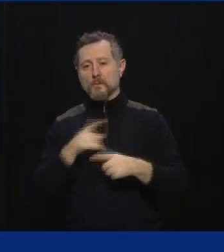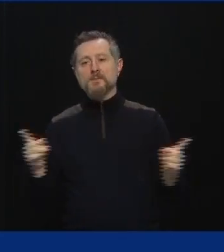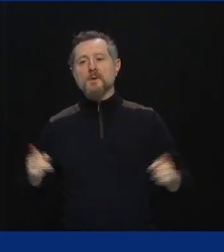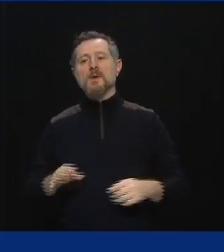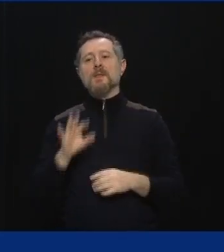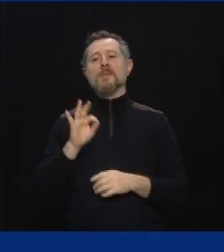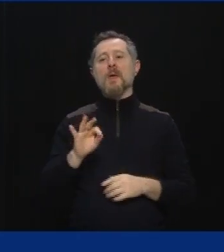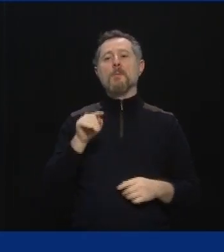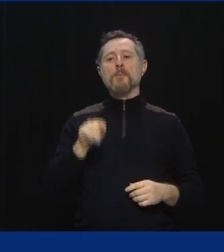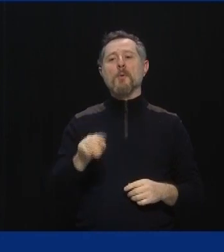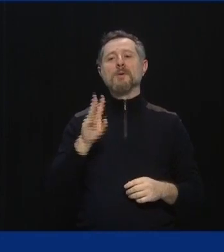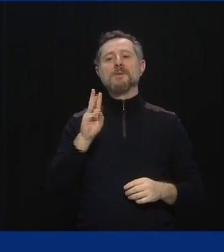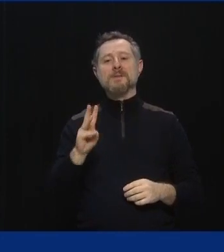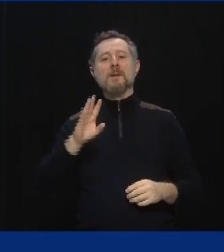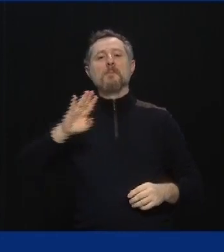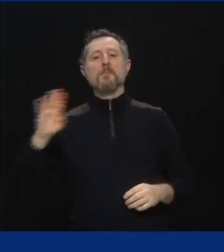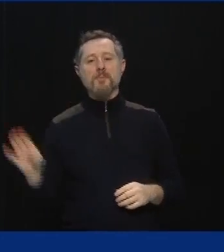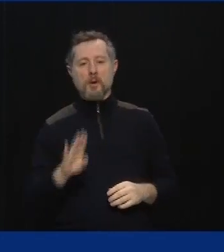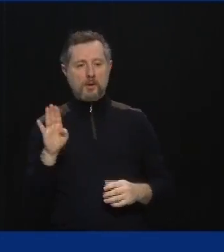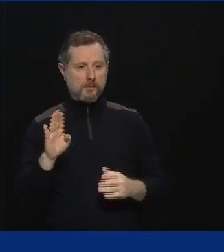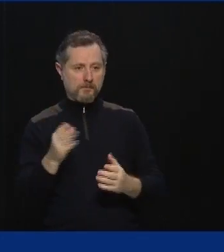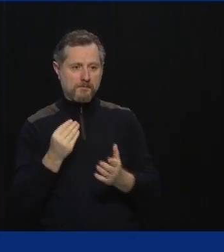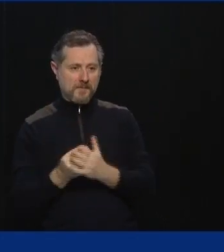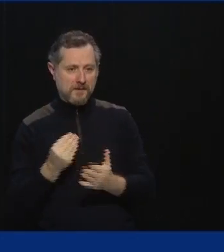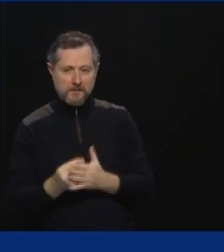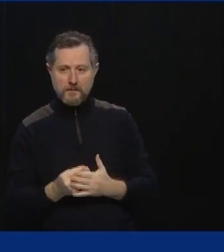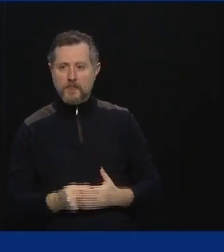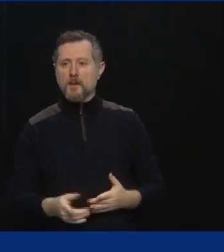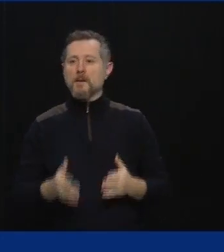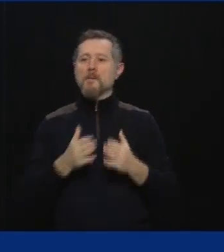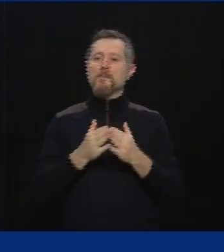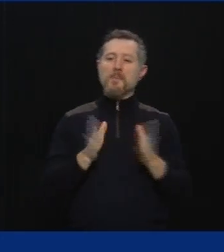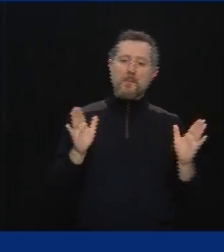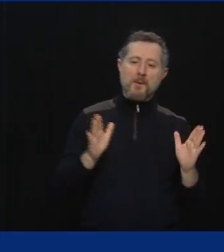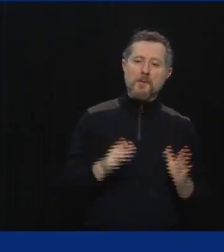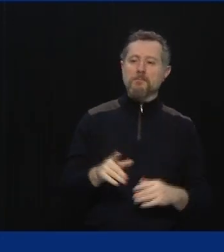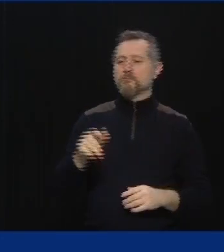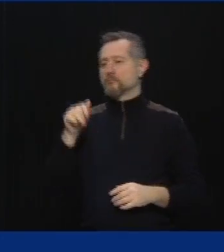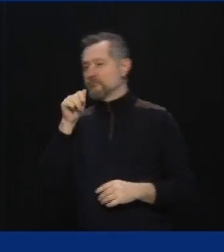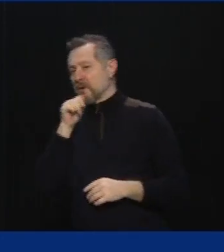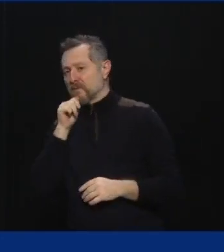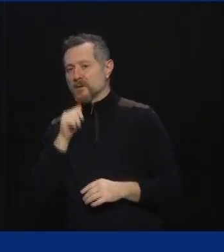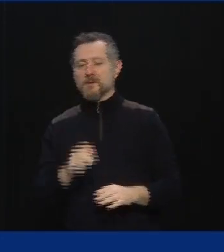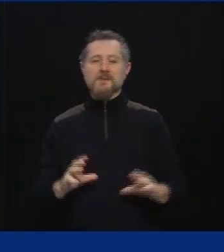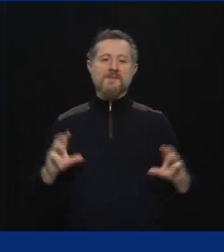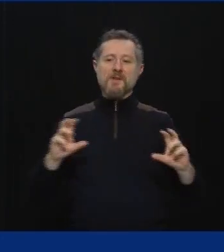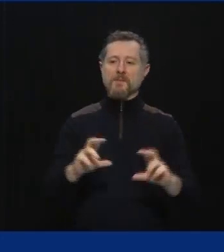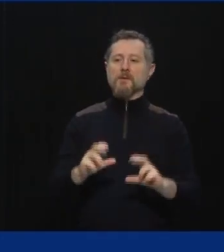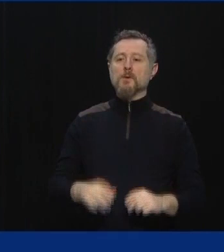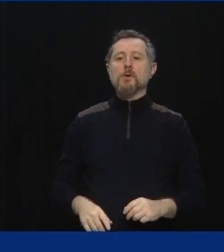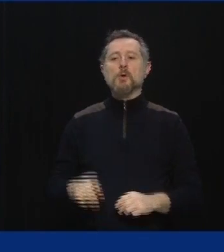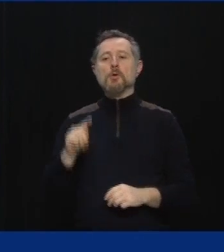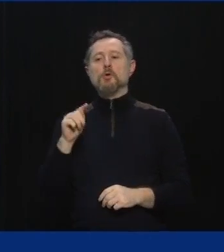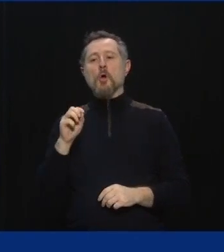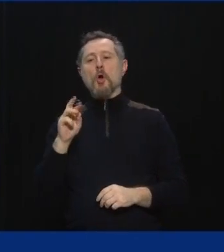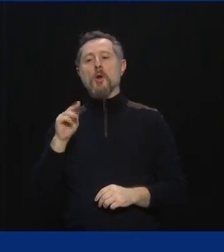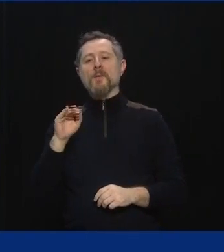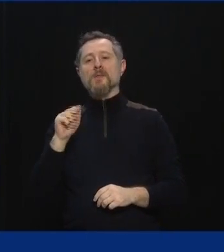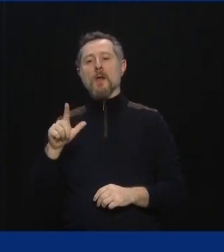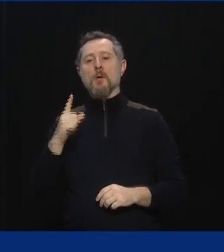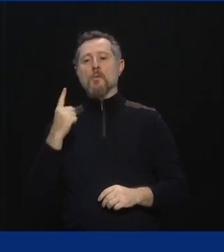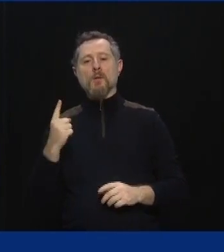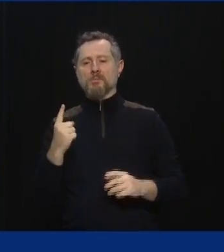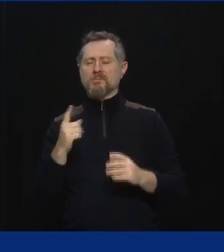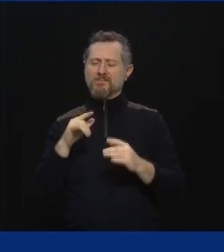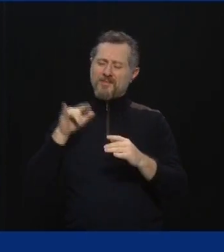$9.6 billion public-private investment that'll transform Terminal 1 into a state-of-the-art